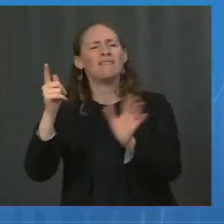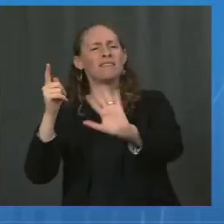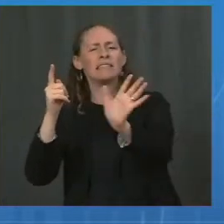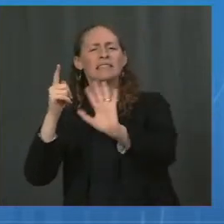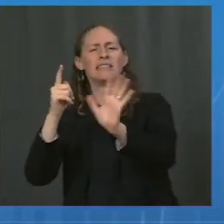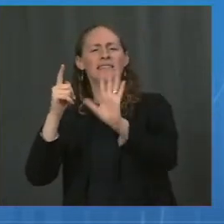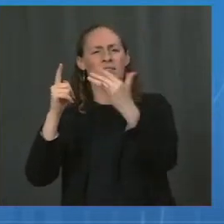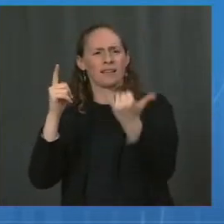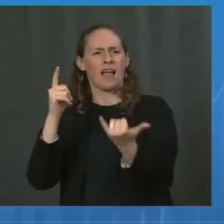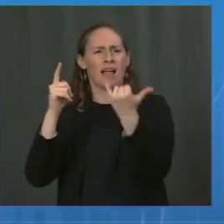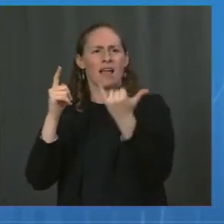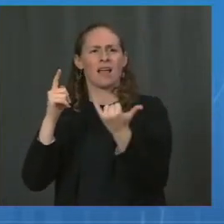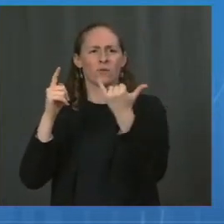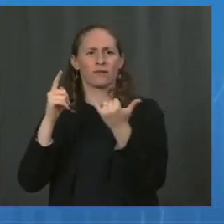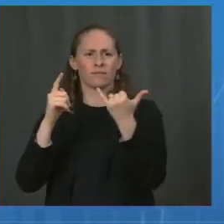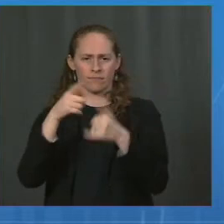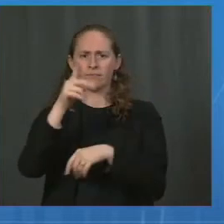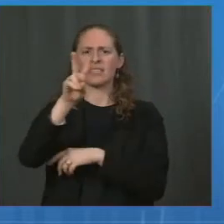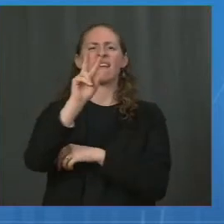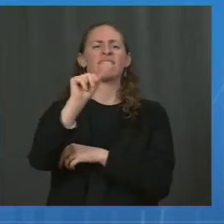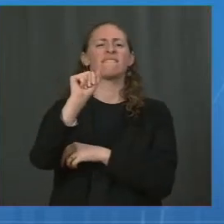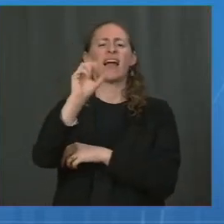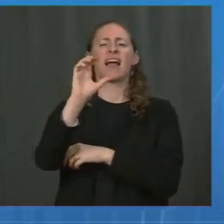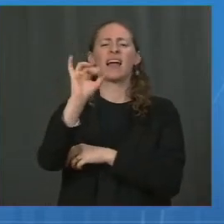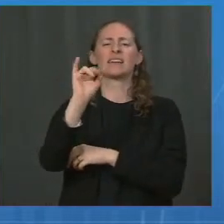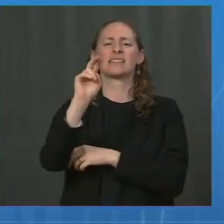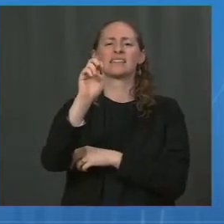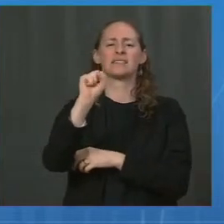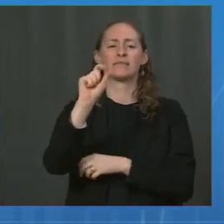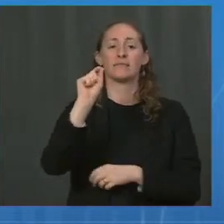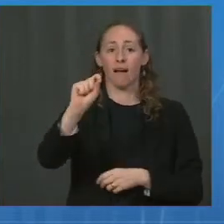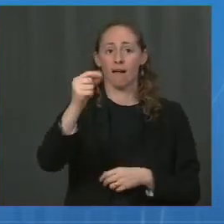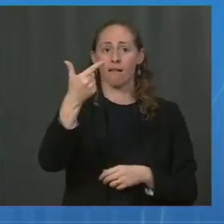vaccines.gov or text your zip code to